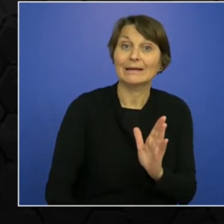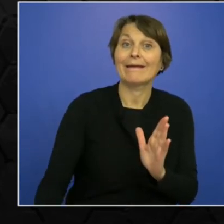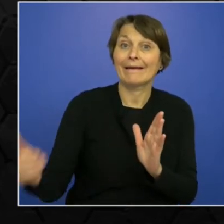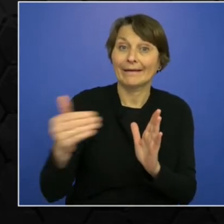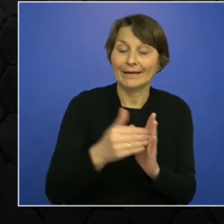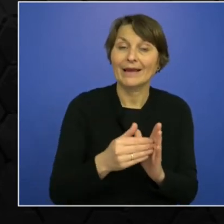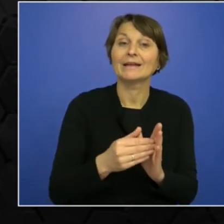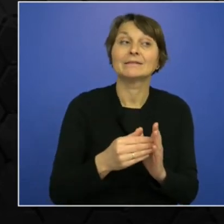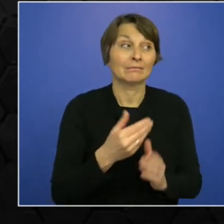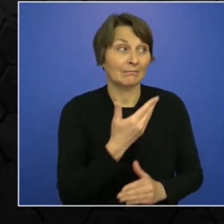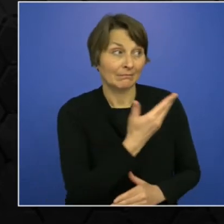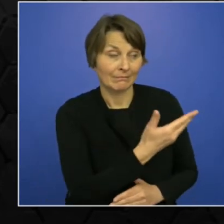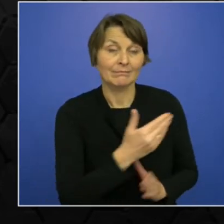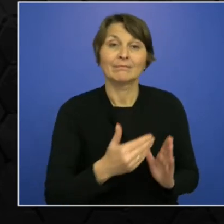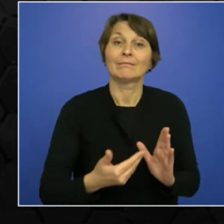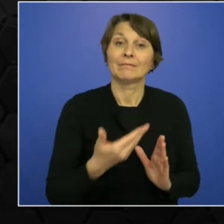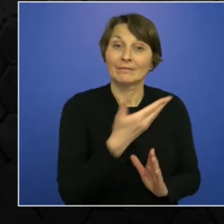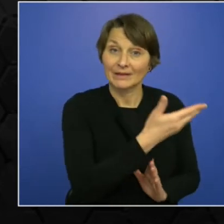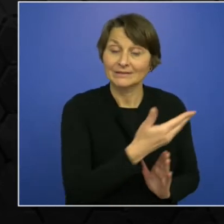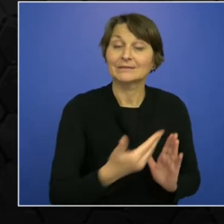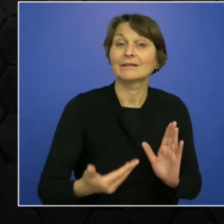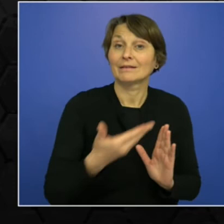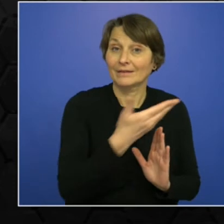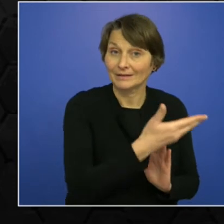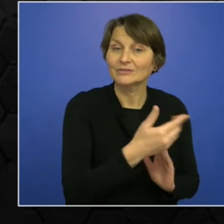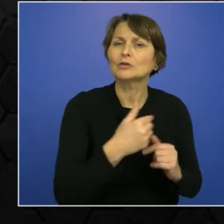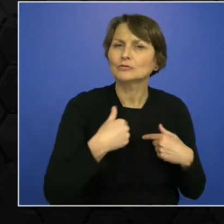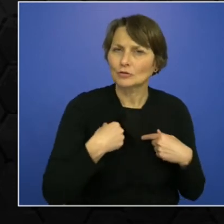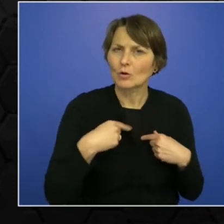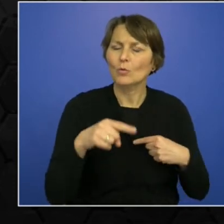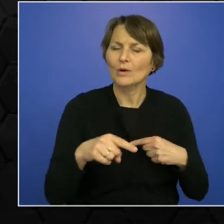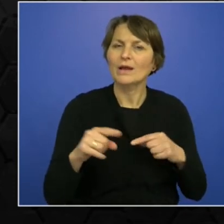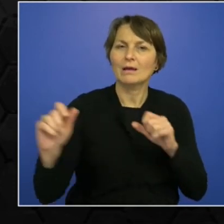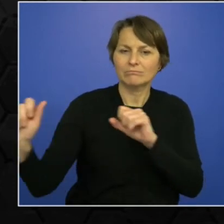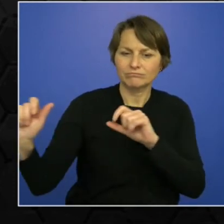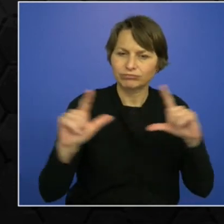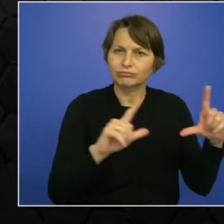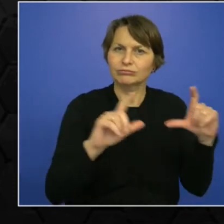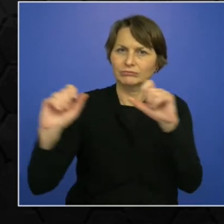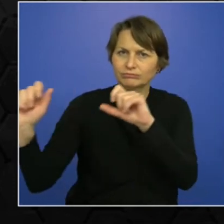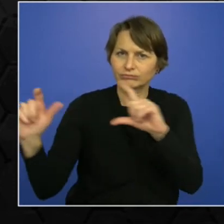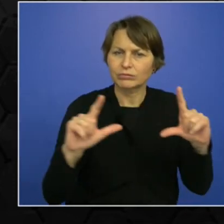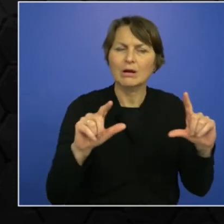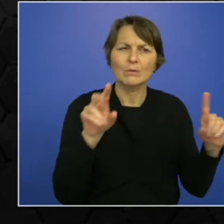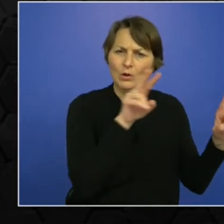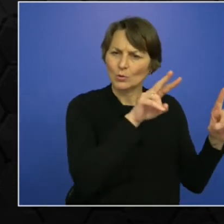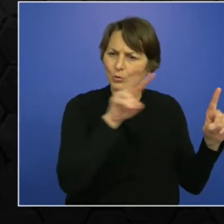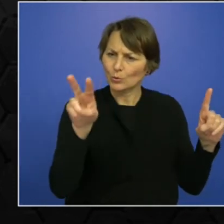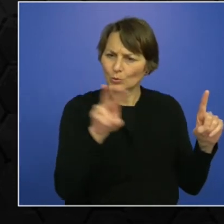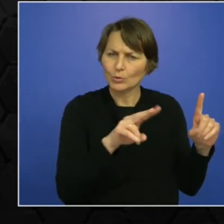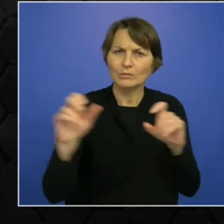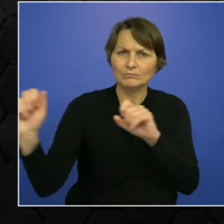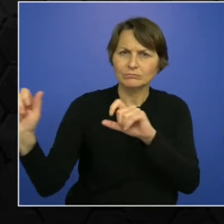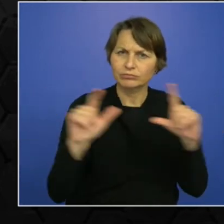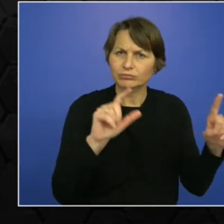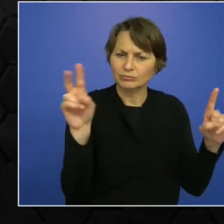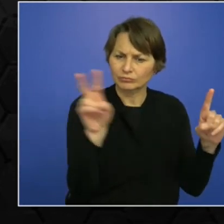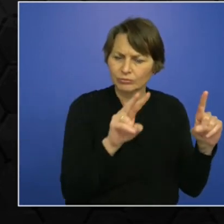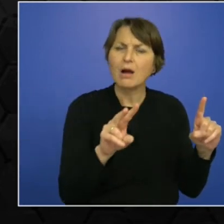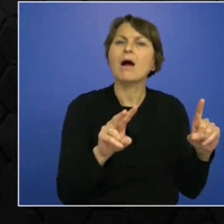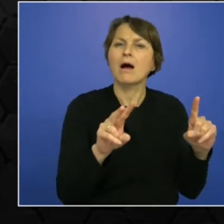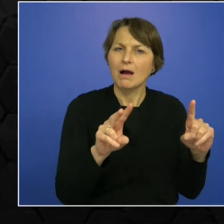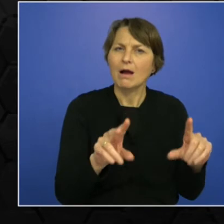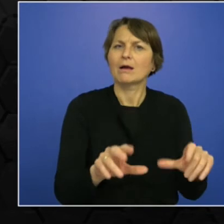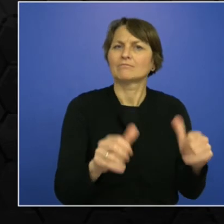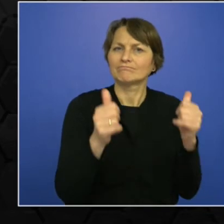do as we collect data to ensure that our data makes sense or it's data that we can be able to use. So what you're